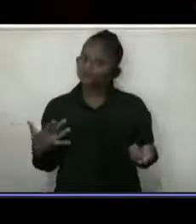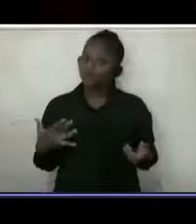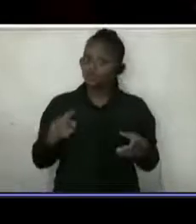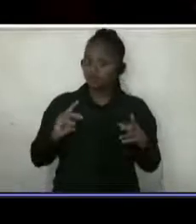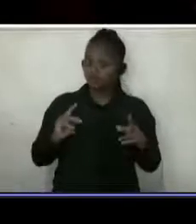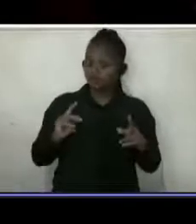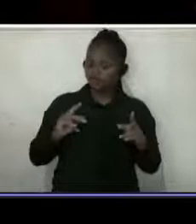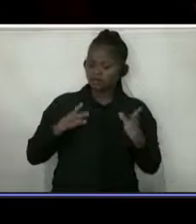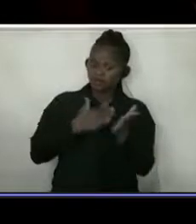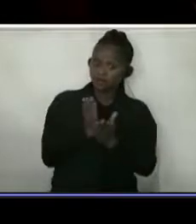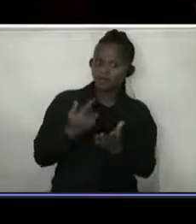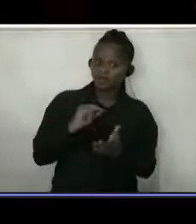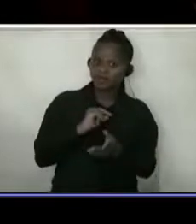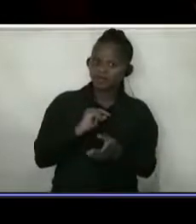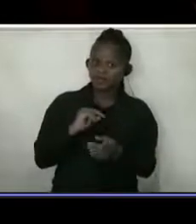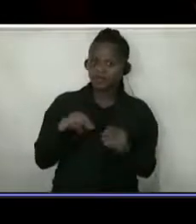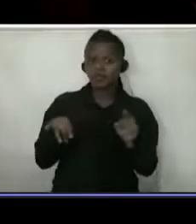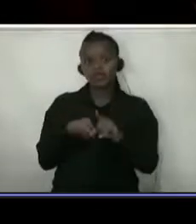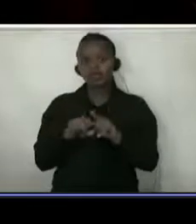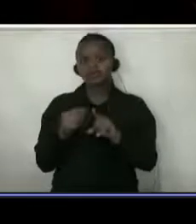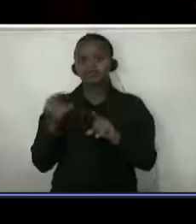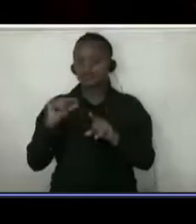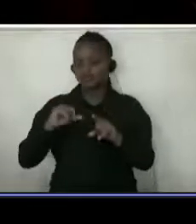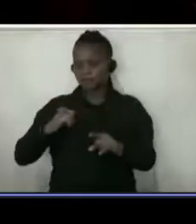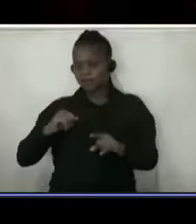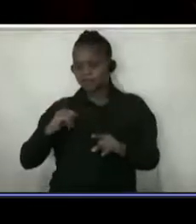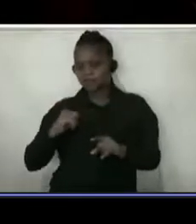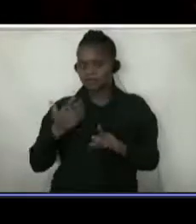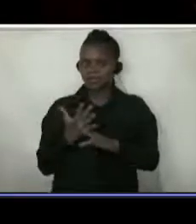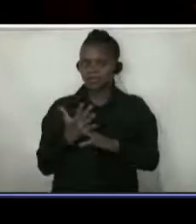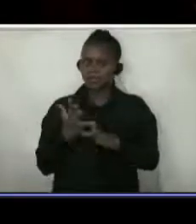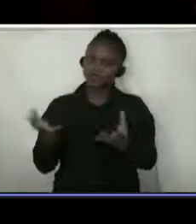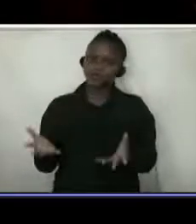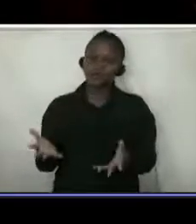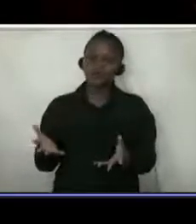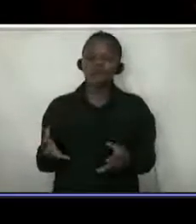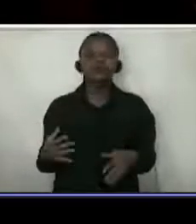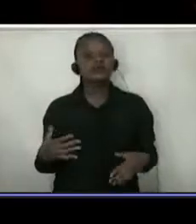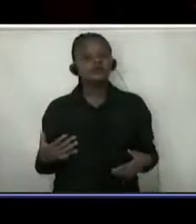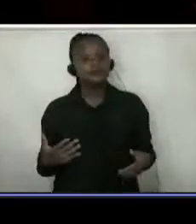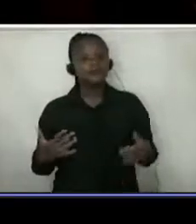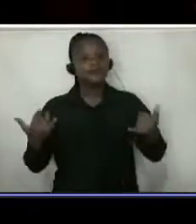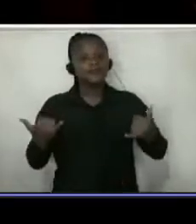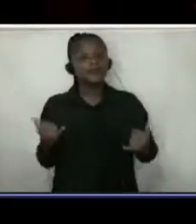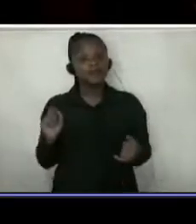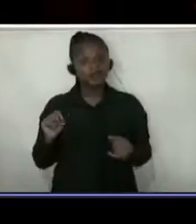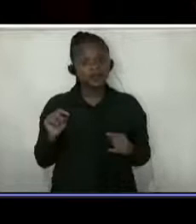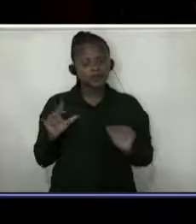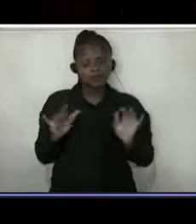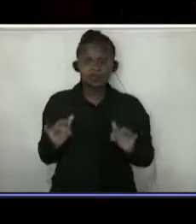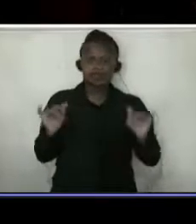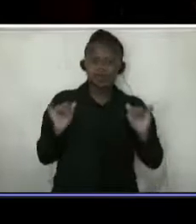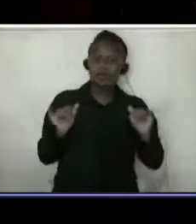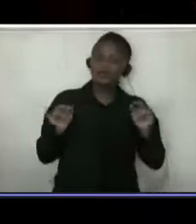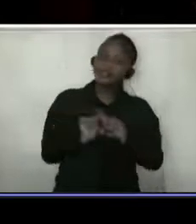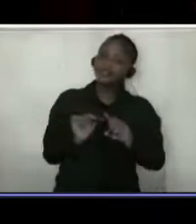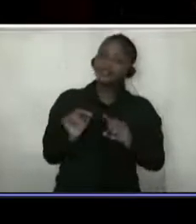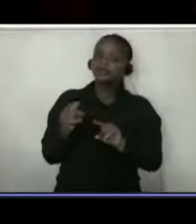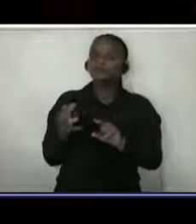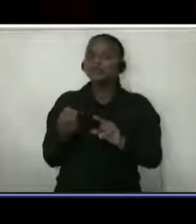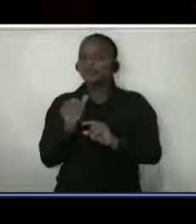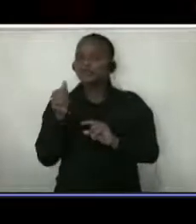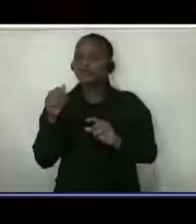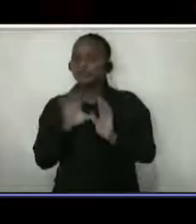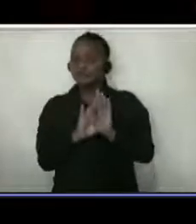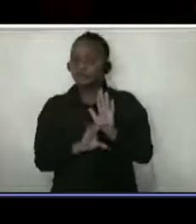of our municipalities. And this House, with all members having sworn to uphold our constitution, even our honourable MEC who said he thinks we need